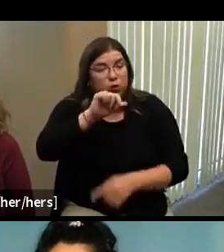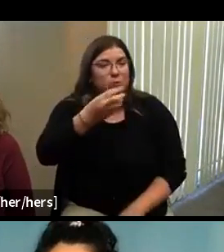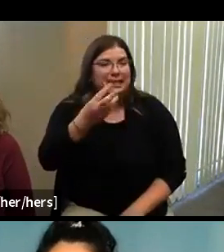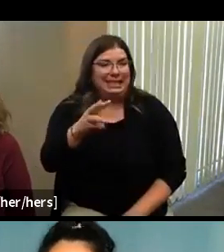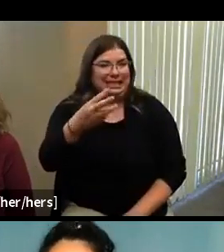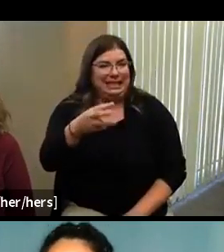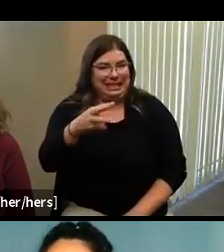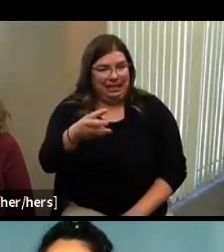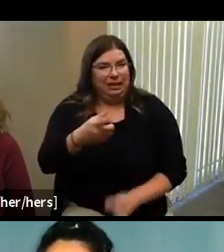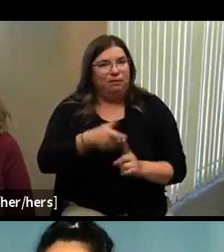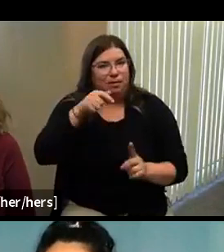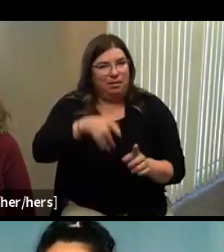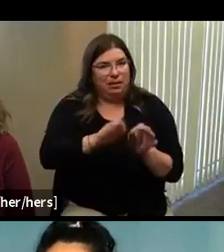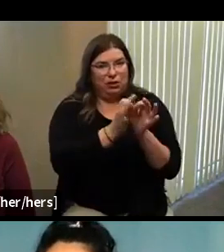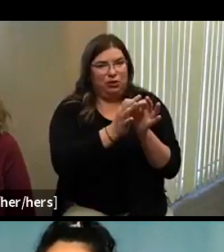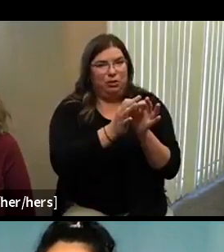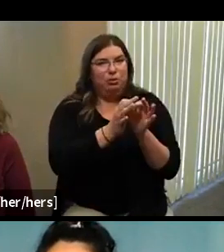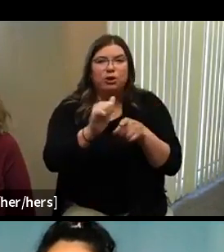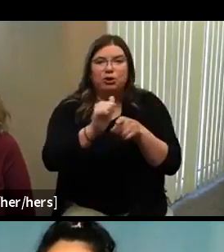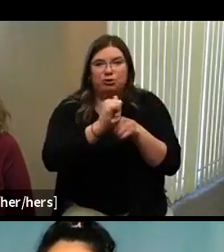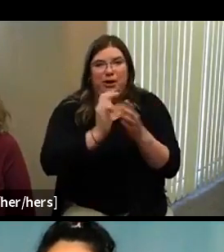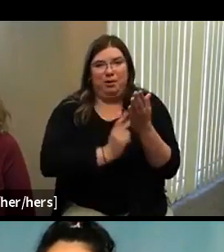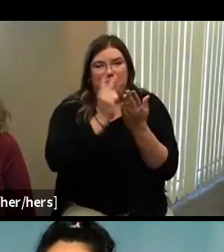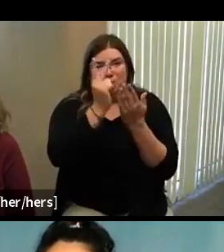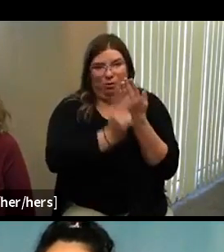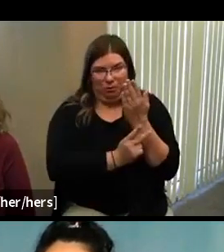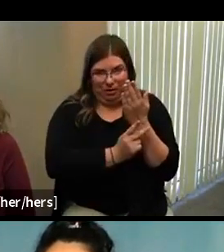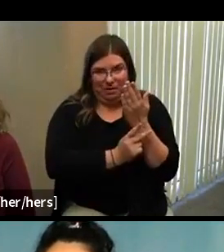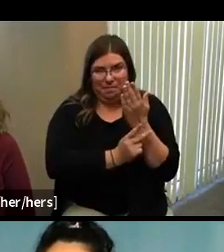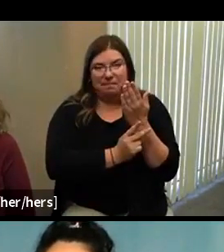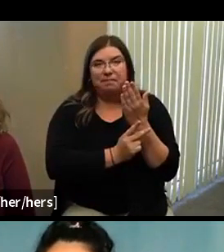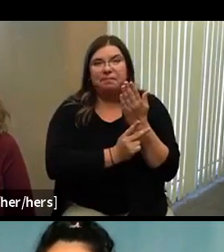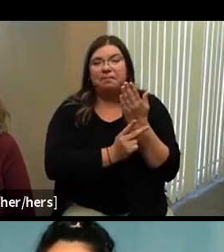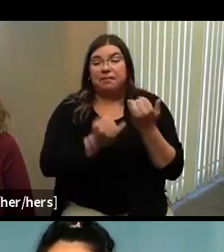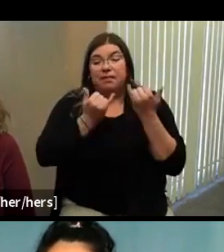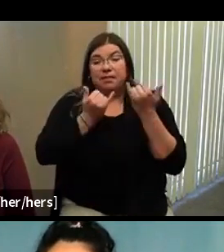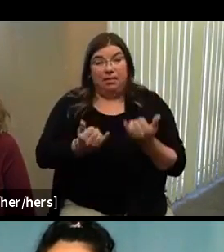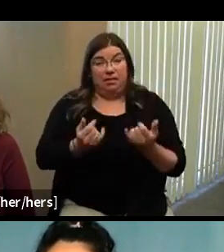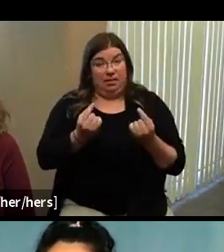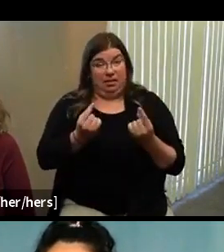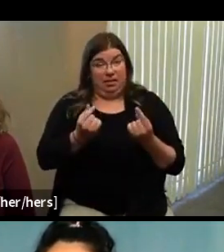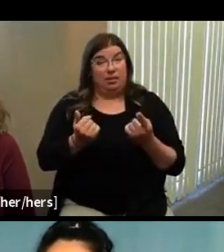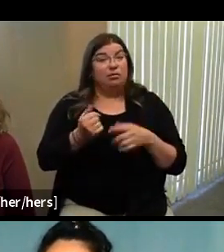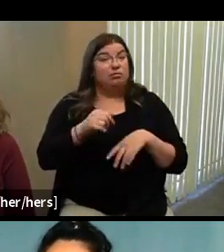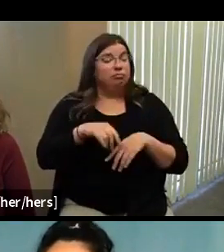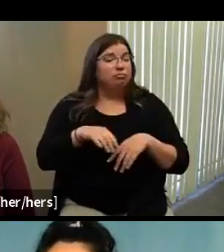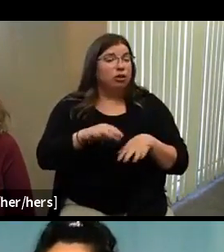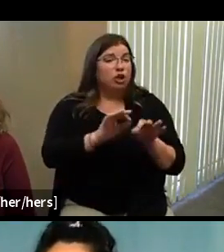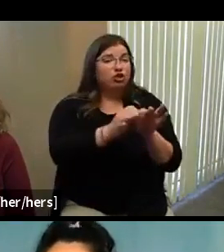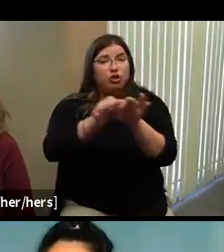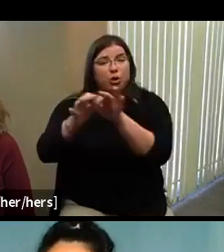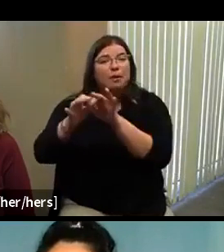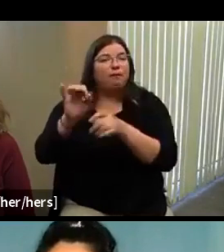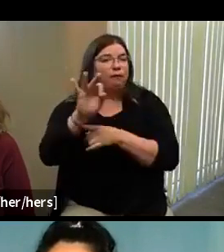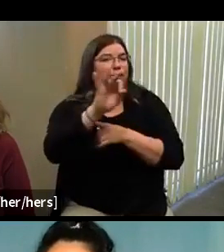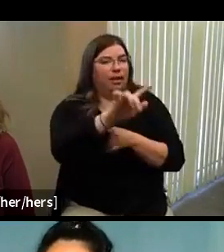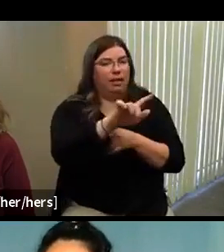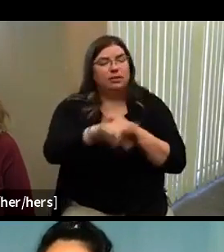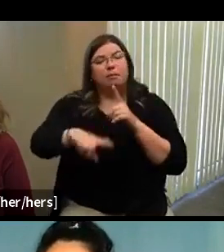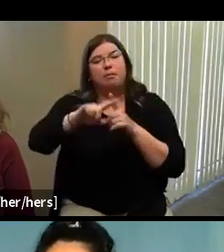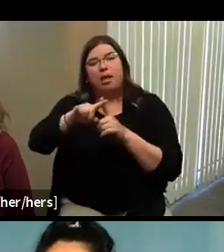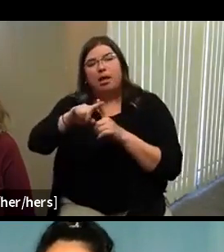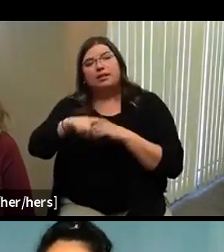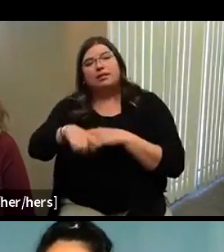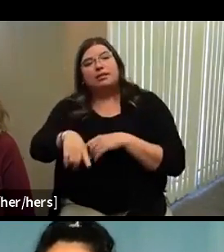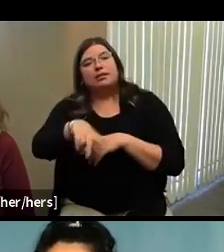from the interpreter training program. Right now, I am currently working as a freelance sign language interpreter, and I'm also doing video relay